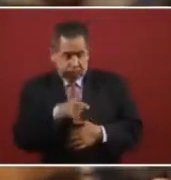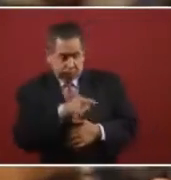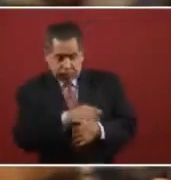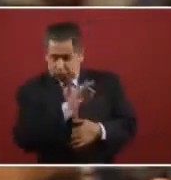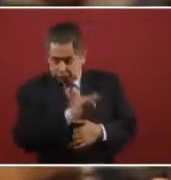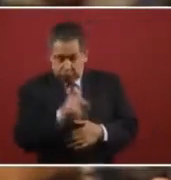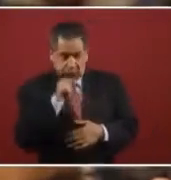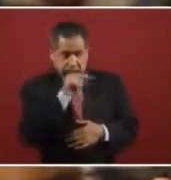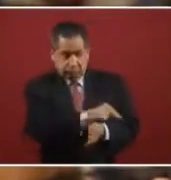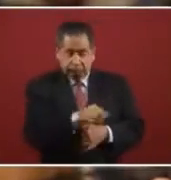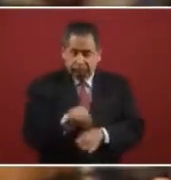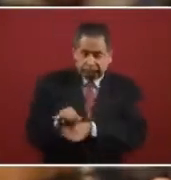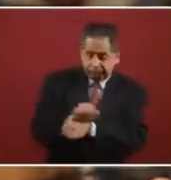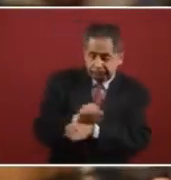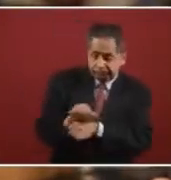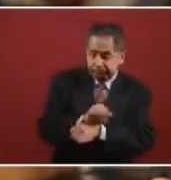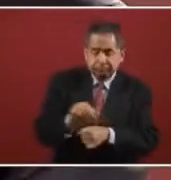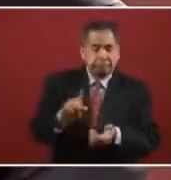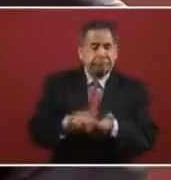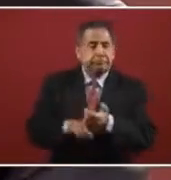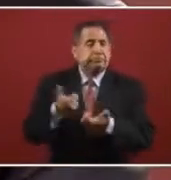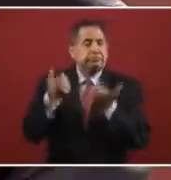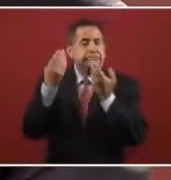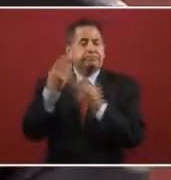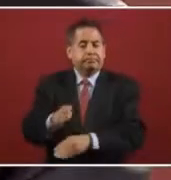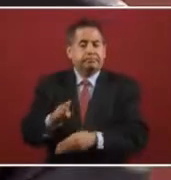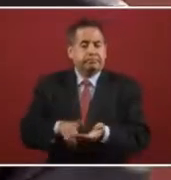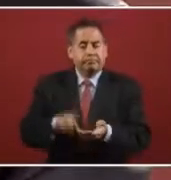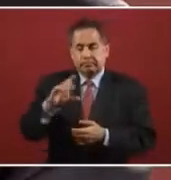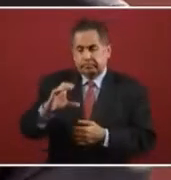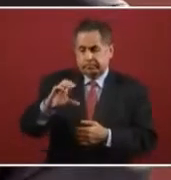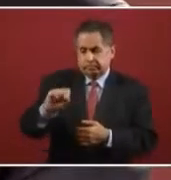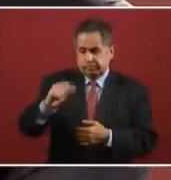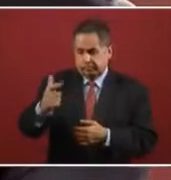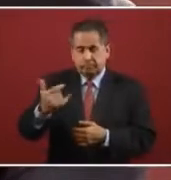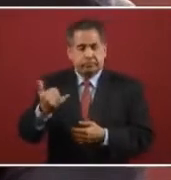Can you give orders so that they can investigate the